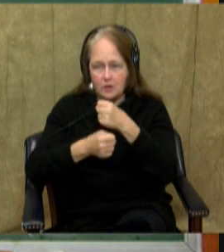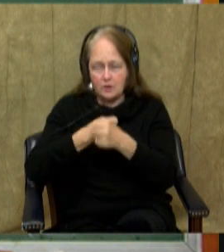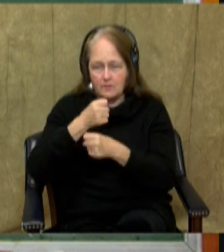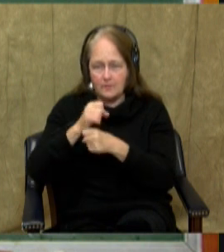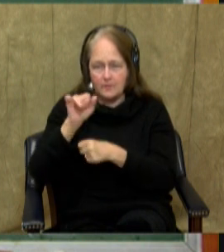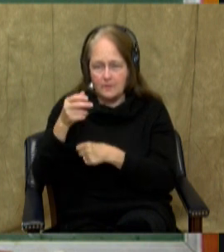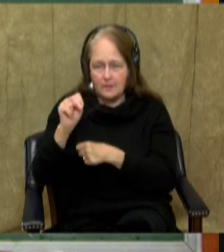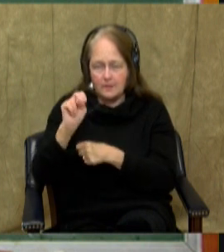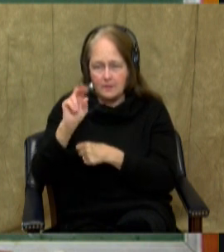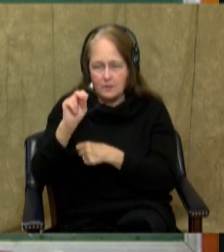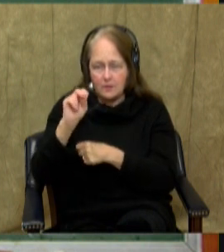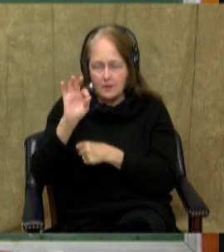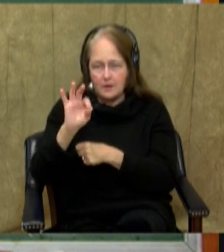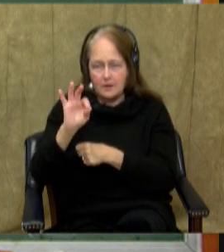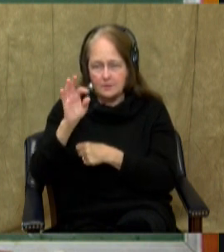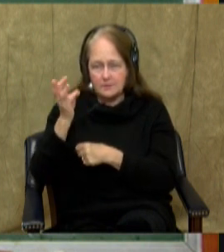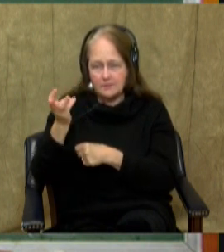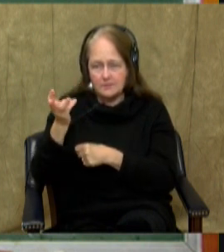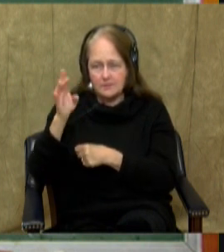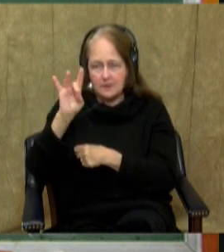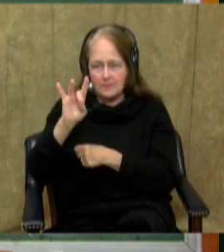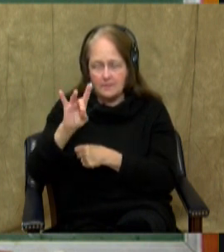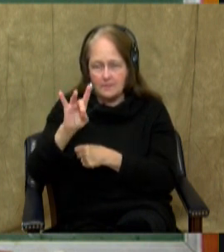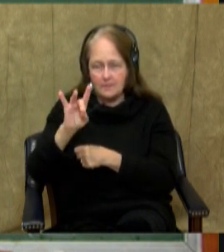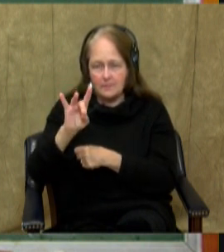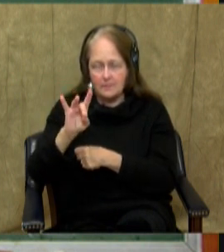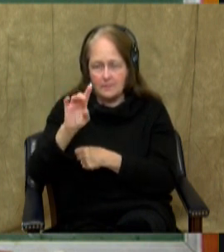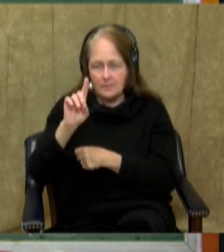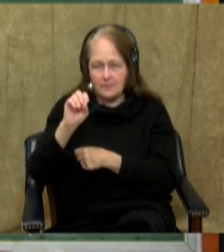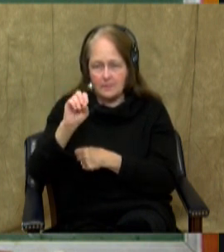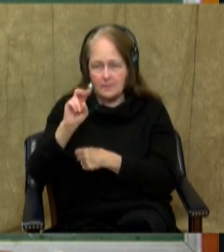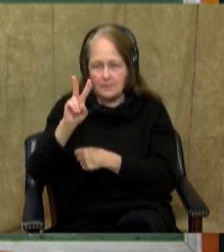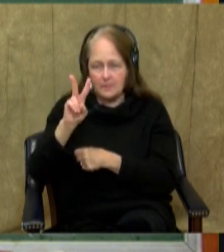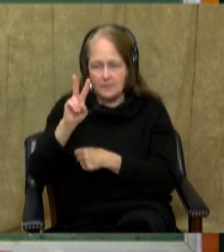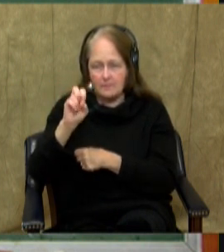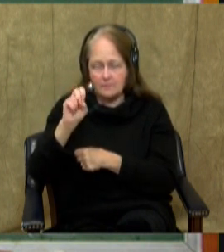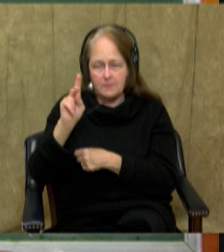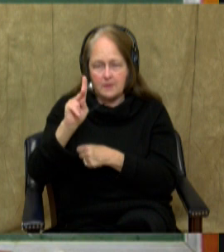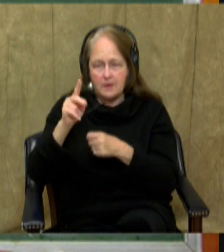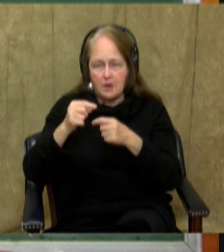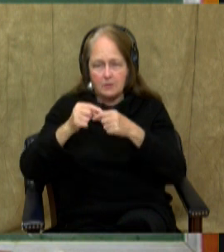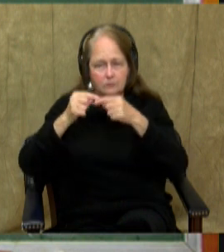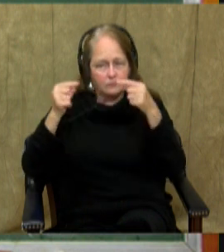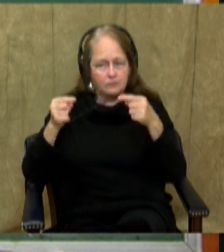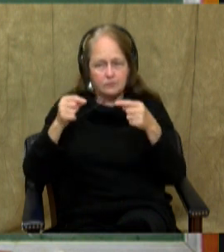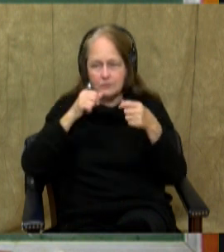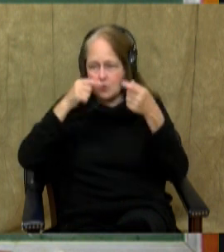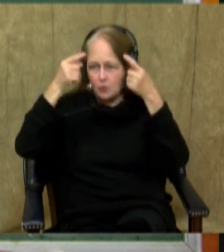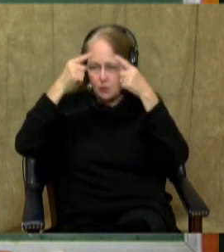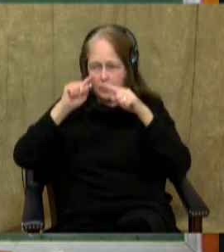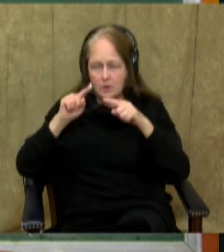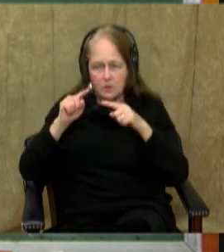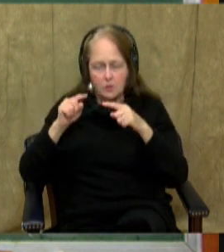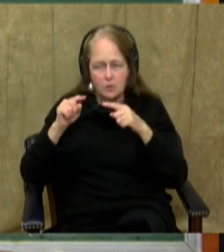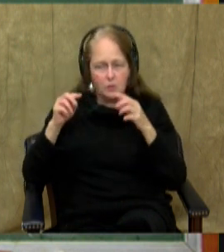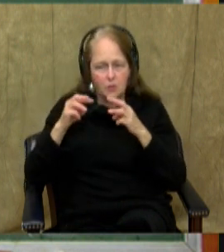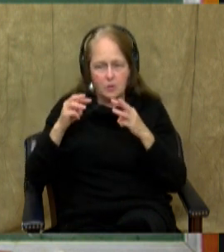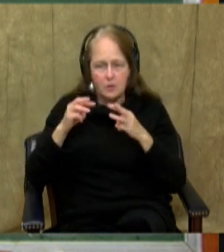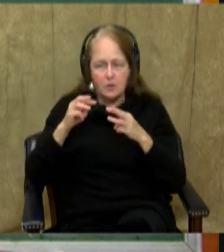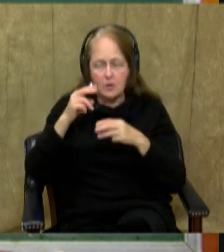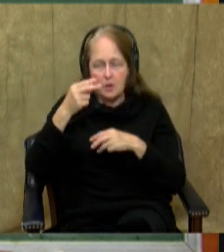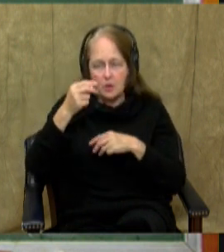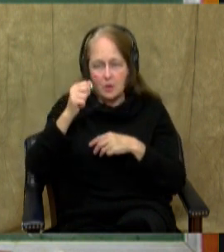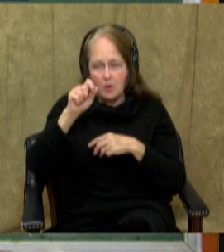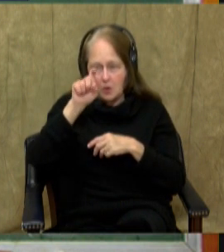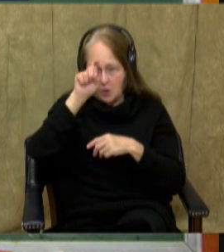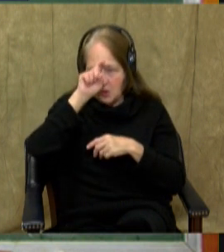which was January 30th, 1968. Doves, opponents of the war, and hawks, supporters of